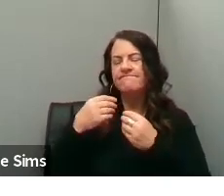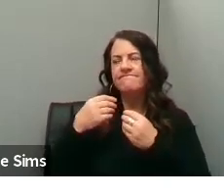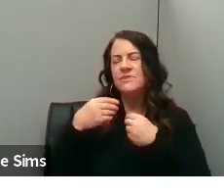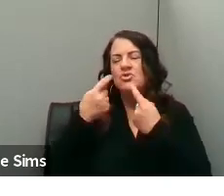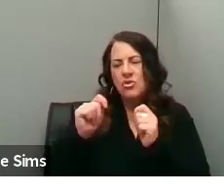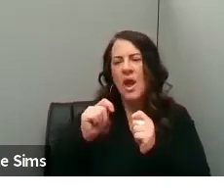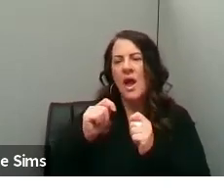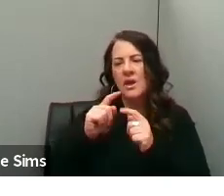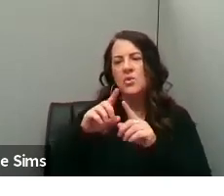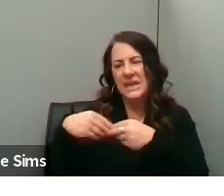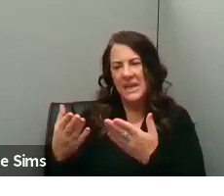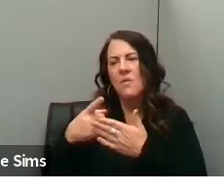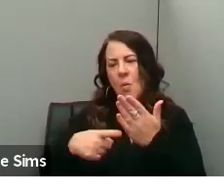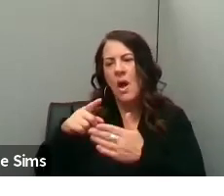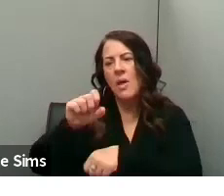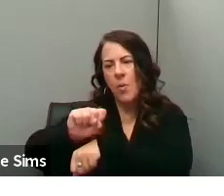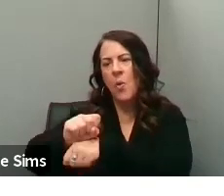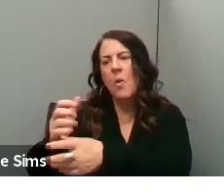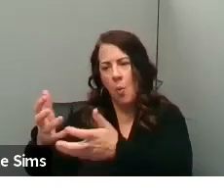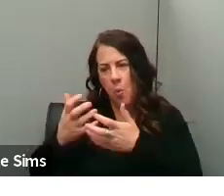Next slide, please.